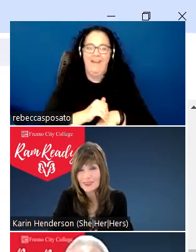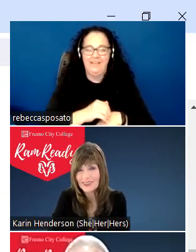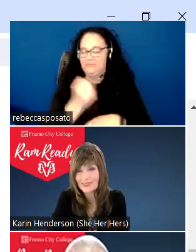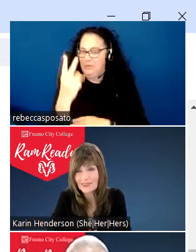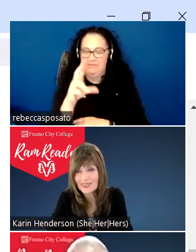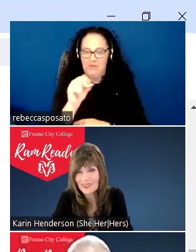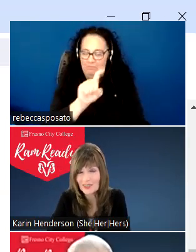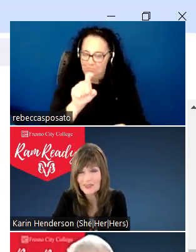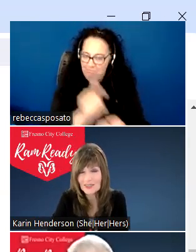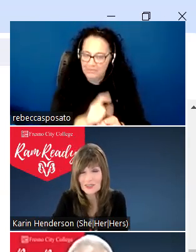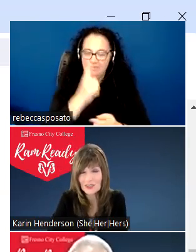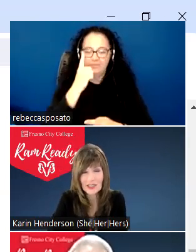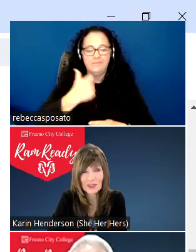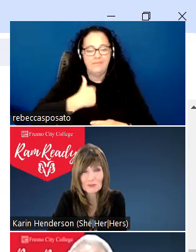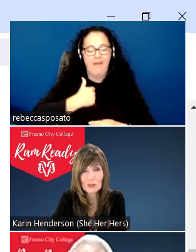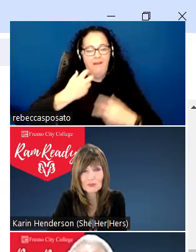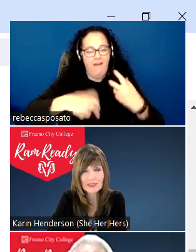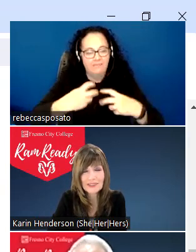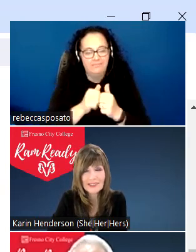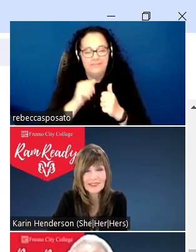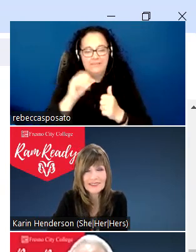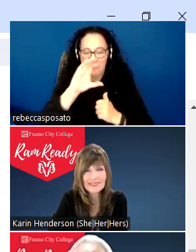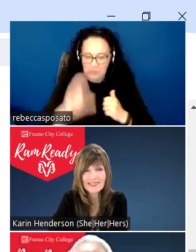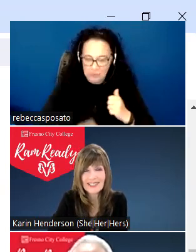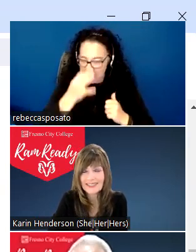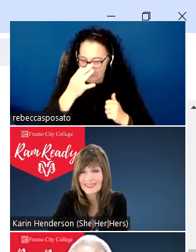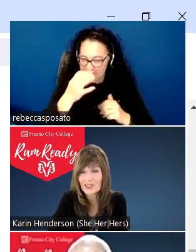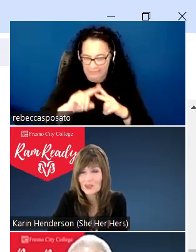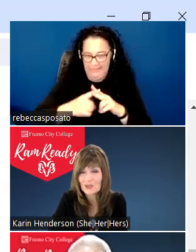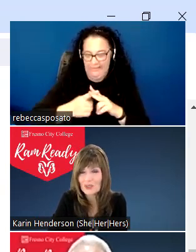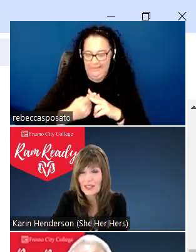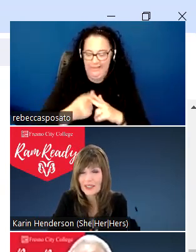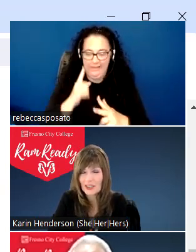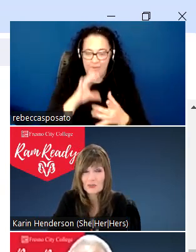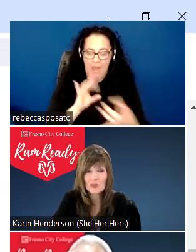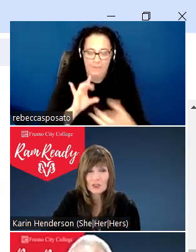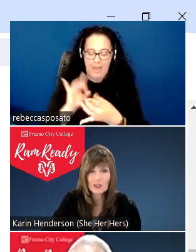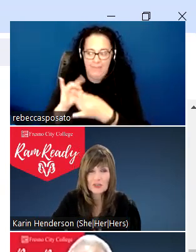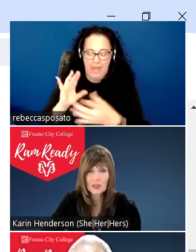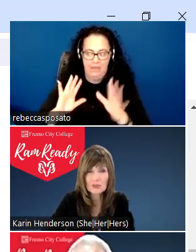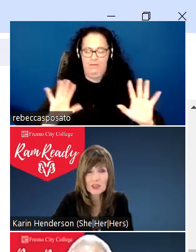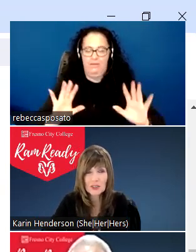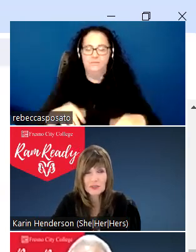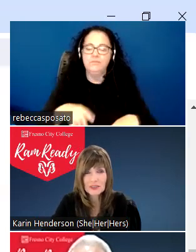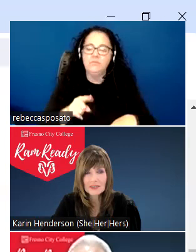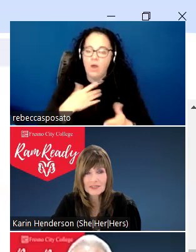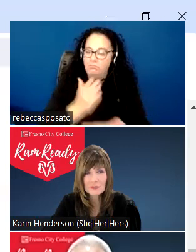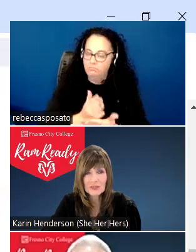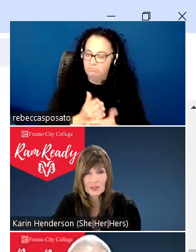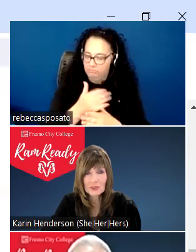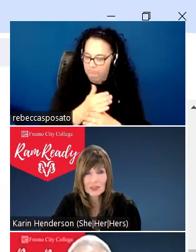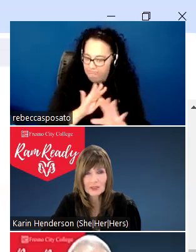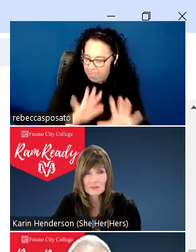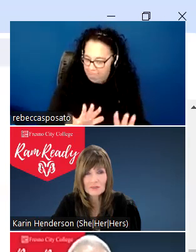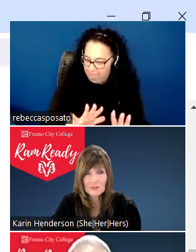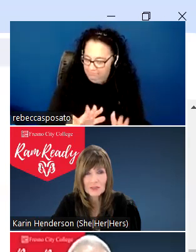problems earlier where we just all of a sudden just got abruptly disconnected. So do any of you here, I'll stop share because let me